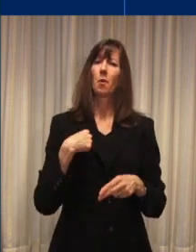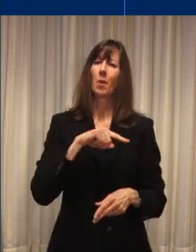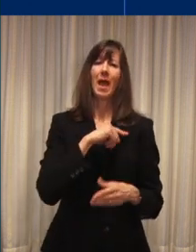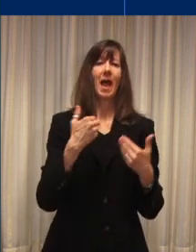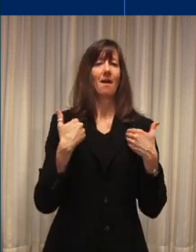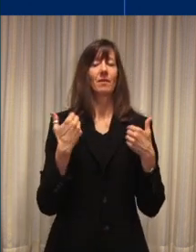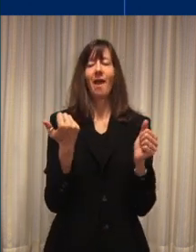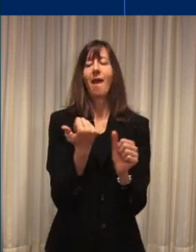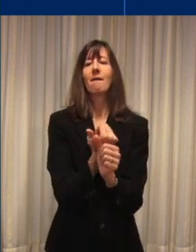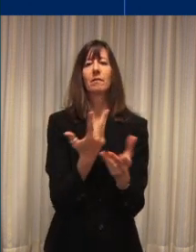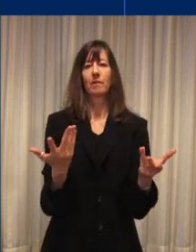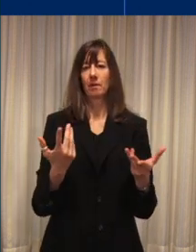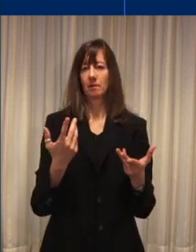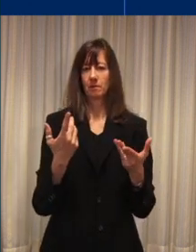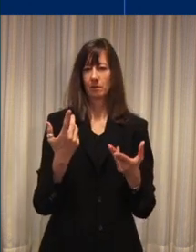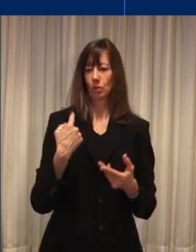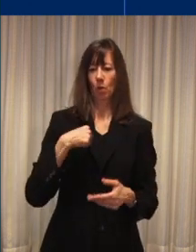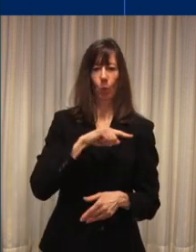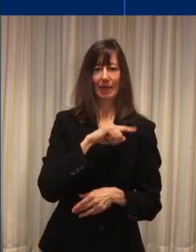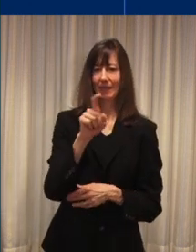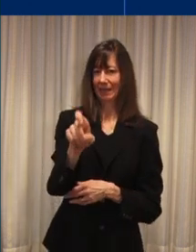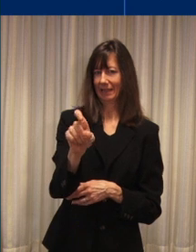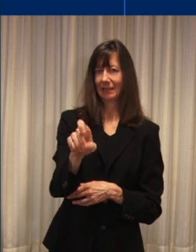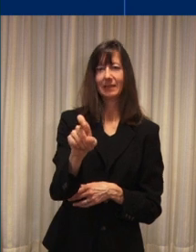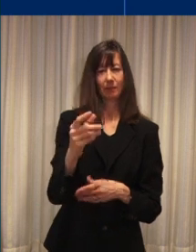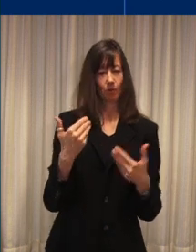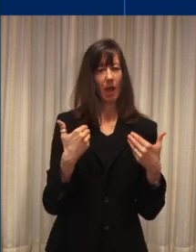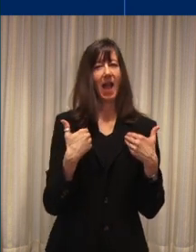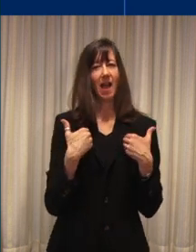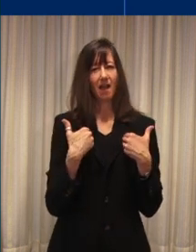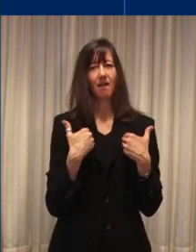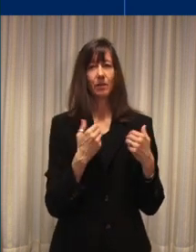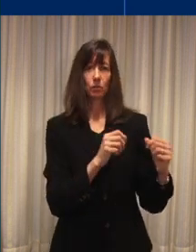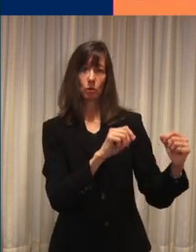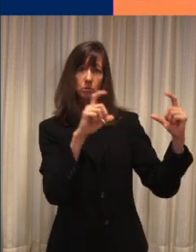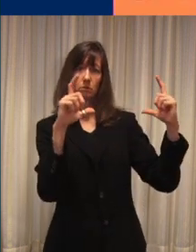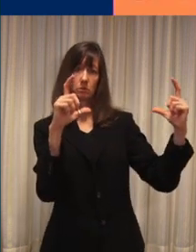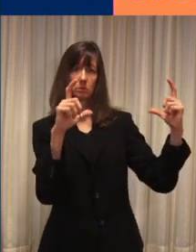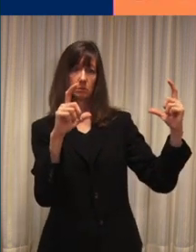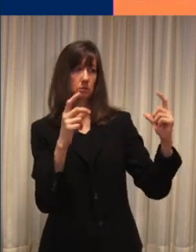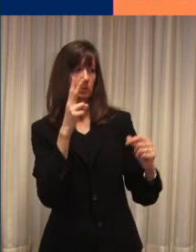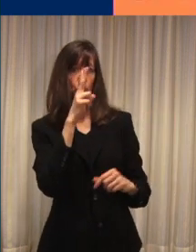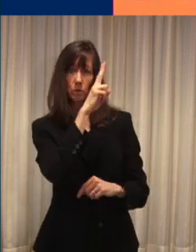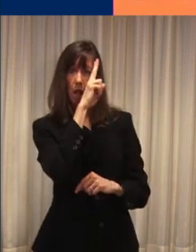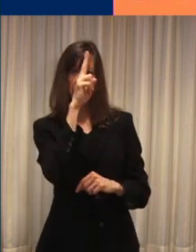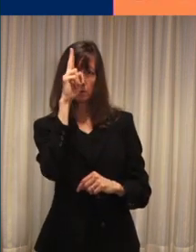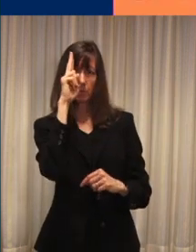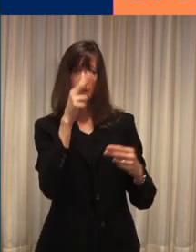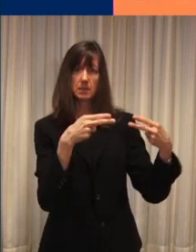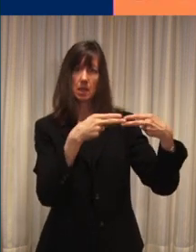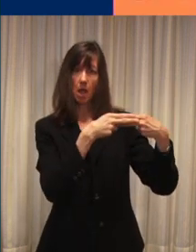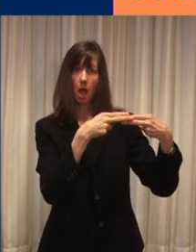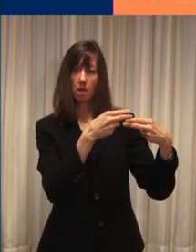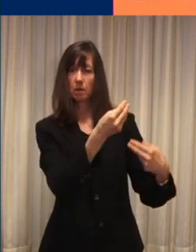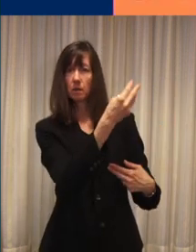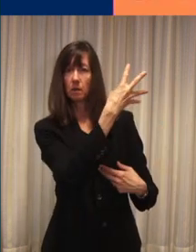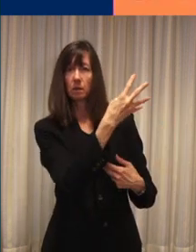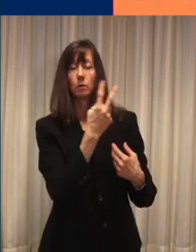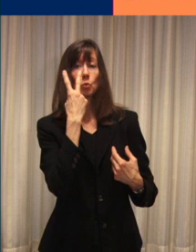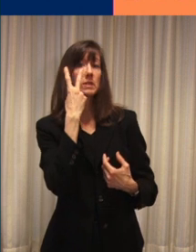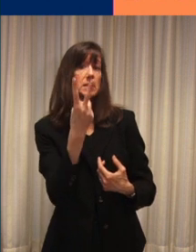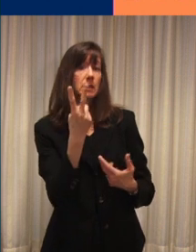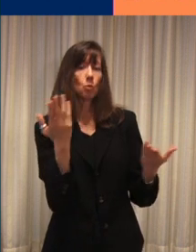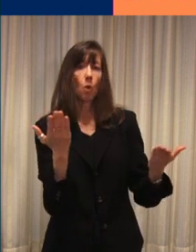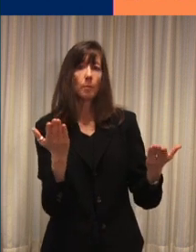can see on the hospital capacity slide, if we can put that up. You can see here's what we